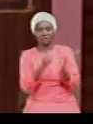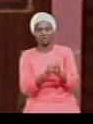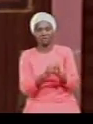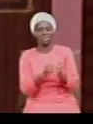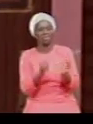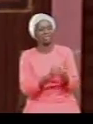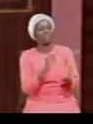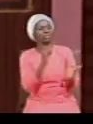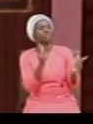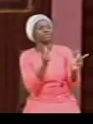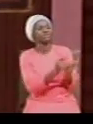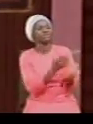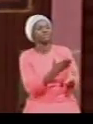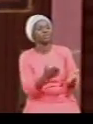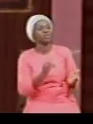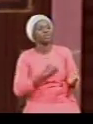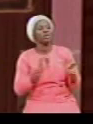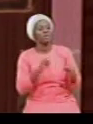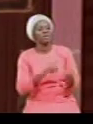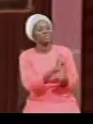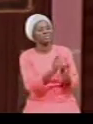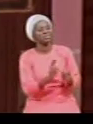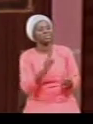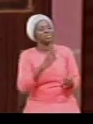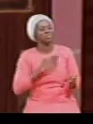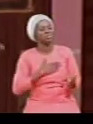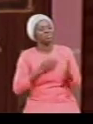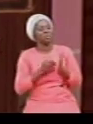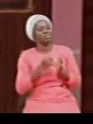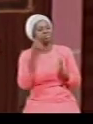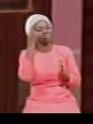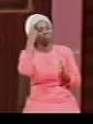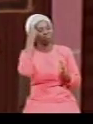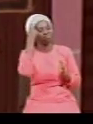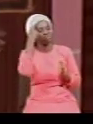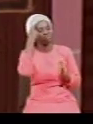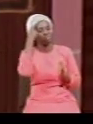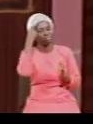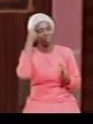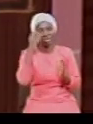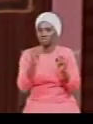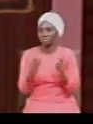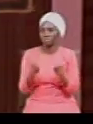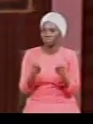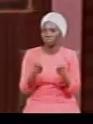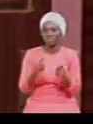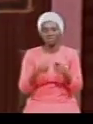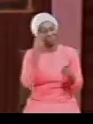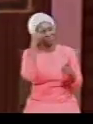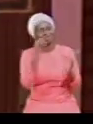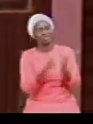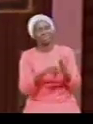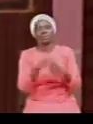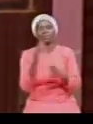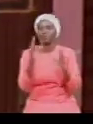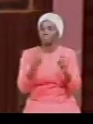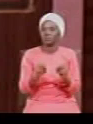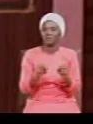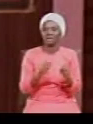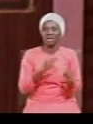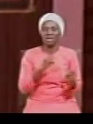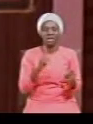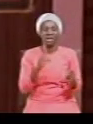small sin. I can use my peanut brain to think that out and to